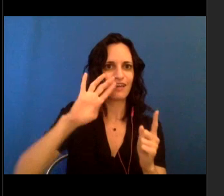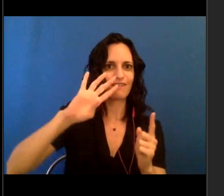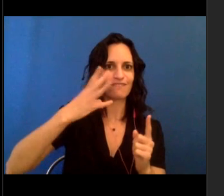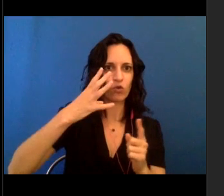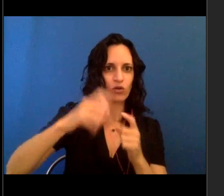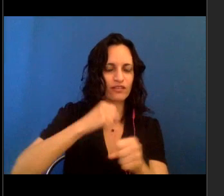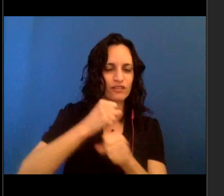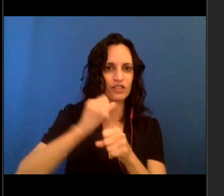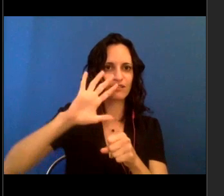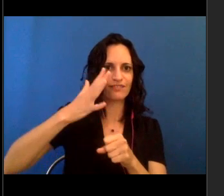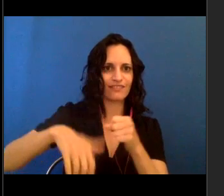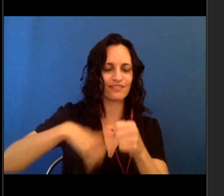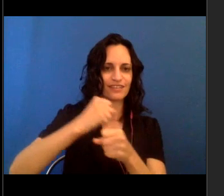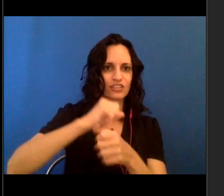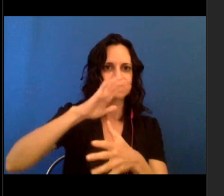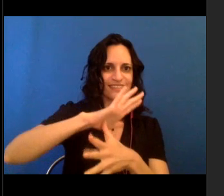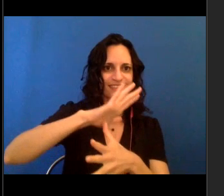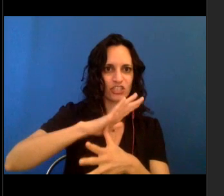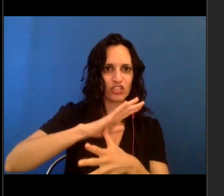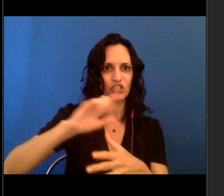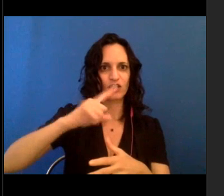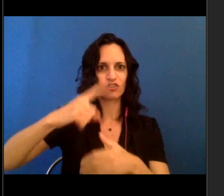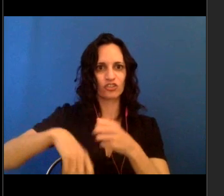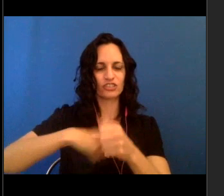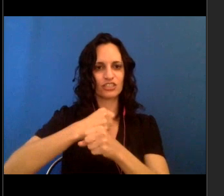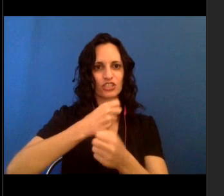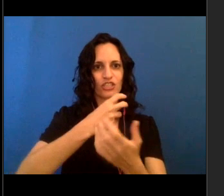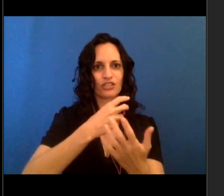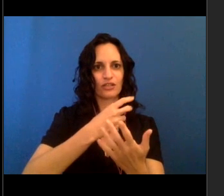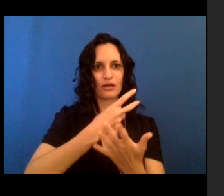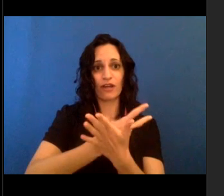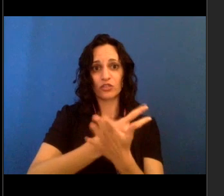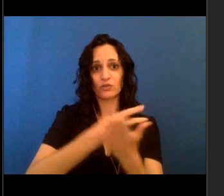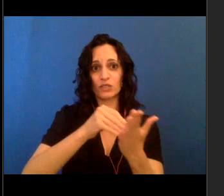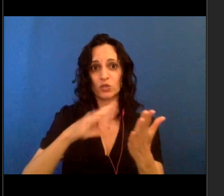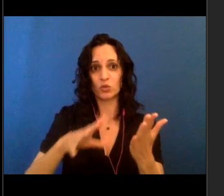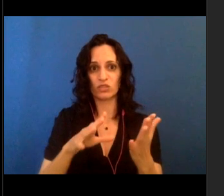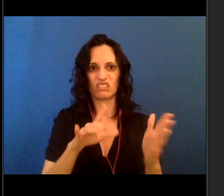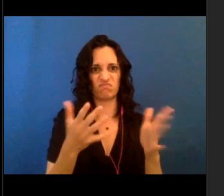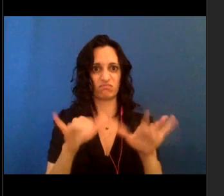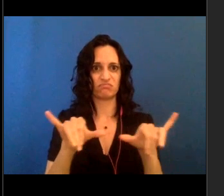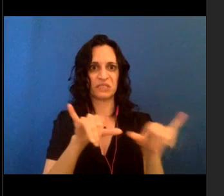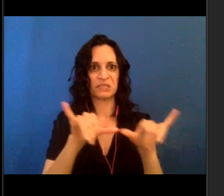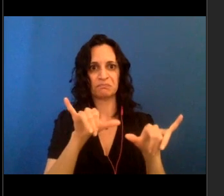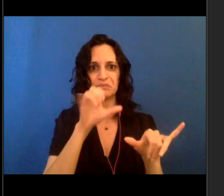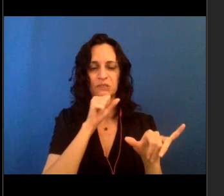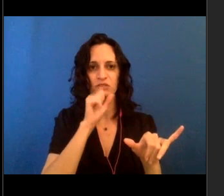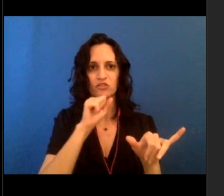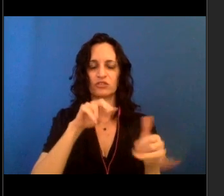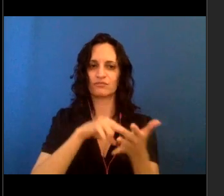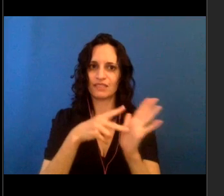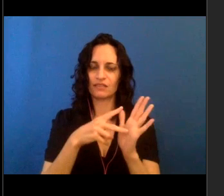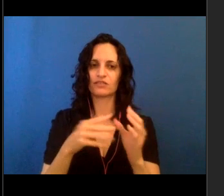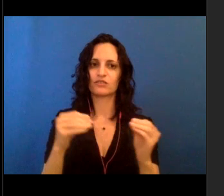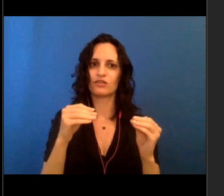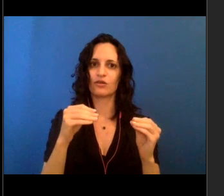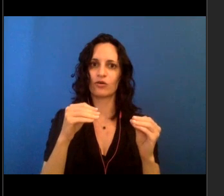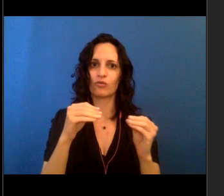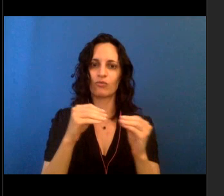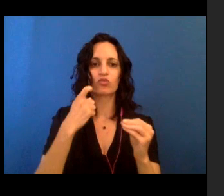and a first year master's student. Like there's probably not going to be that much of an age difference between them. And so that means they have more recent experiences of